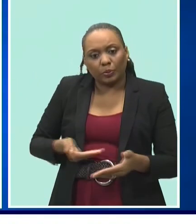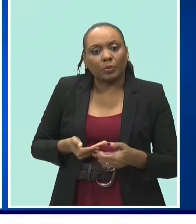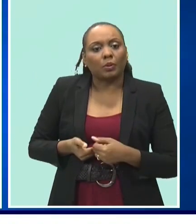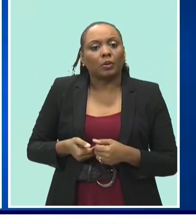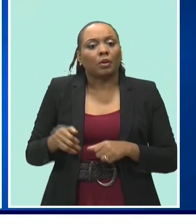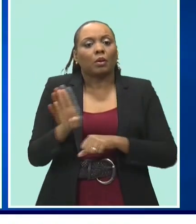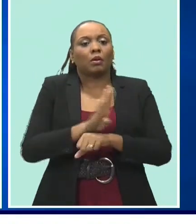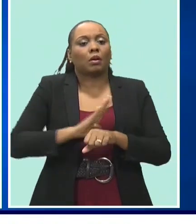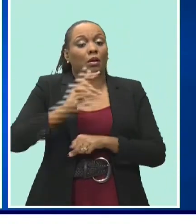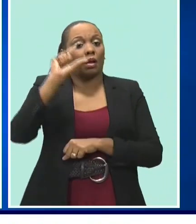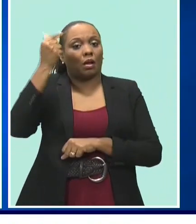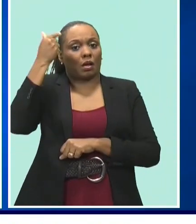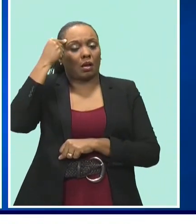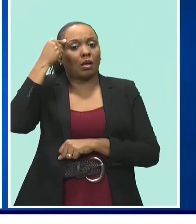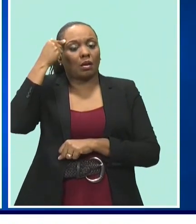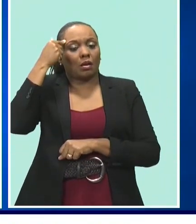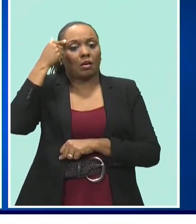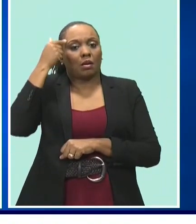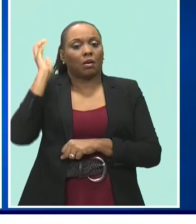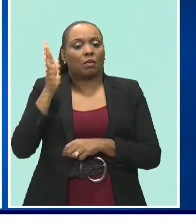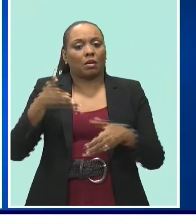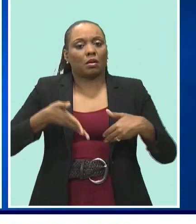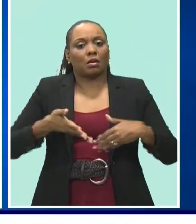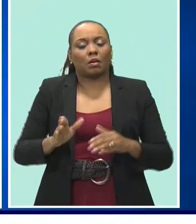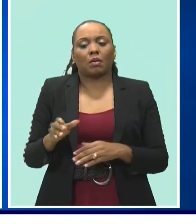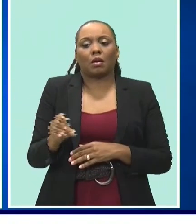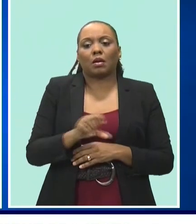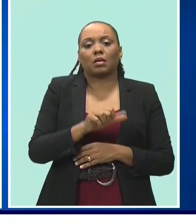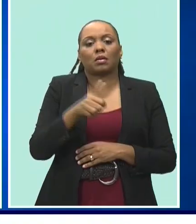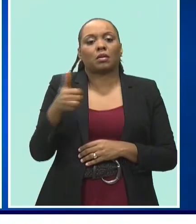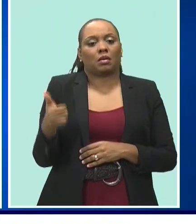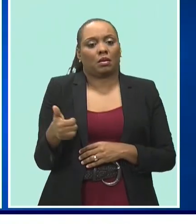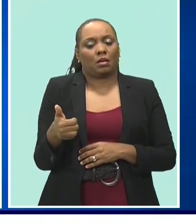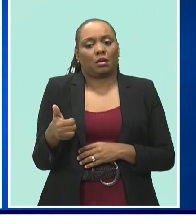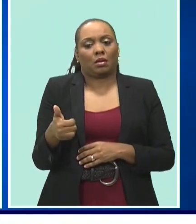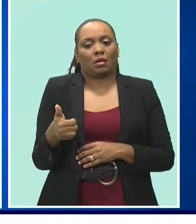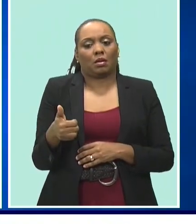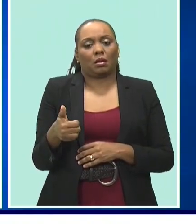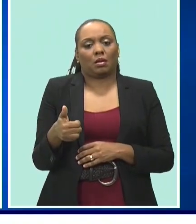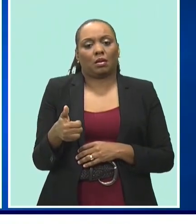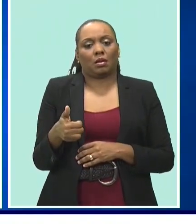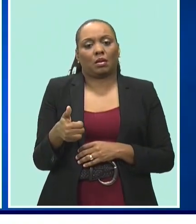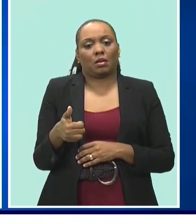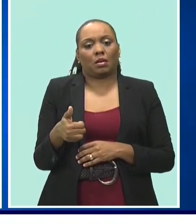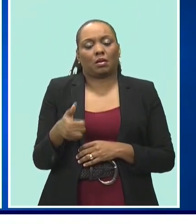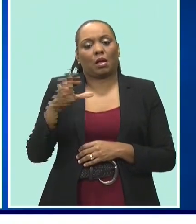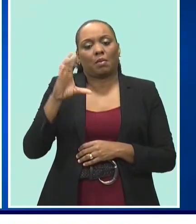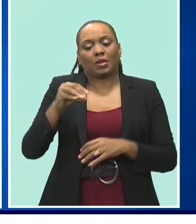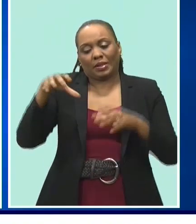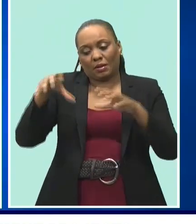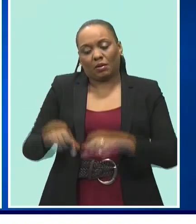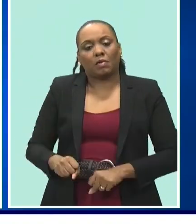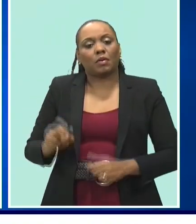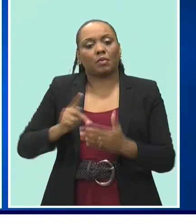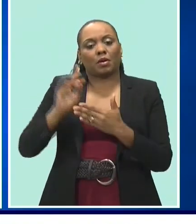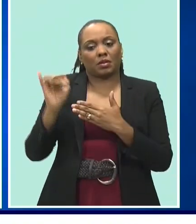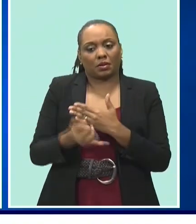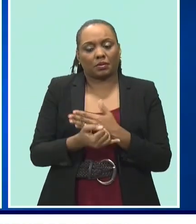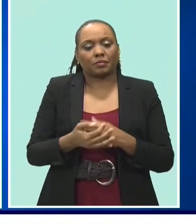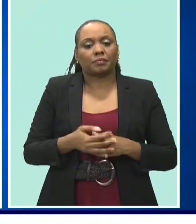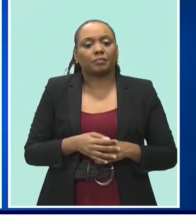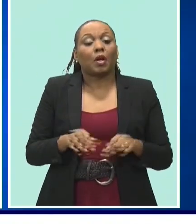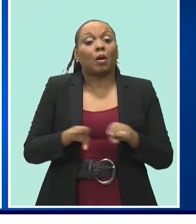prepared to allow another entity to take over that project. We have the Hyatt